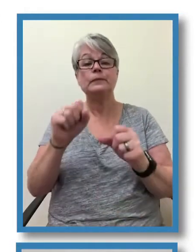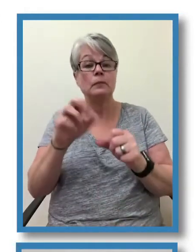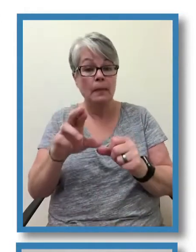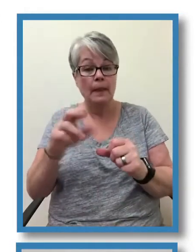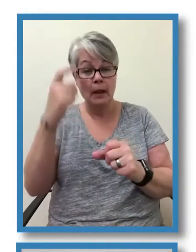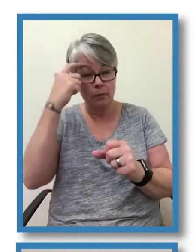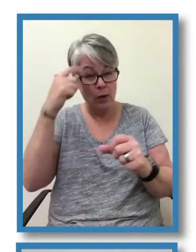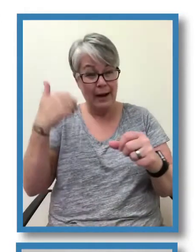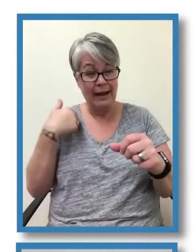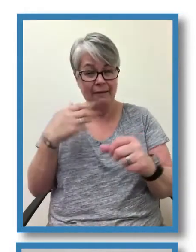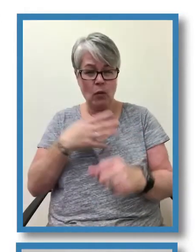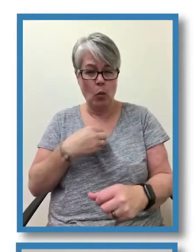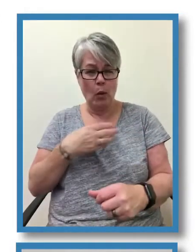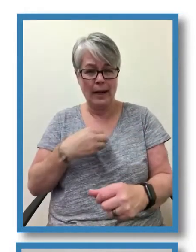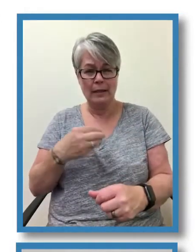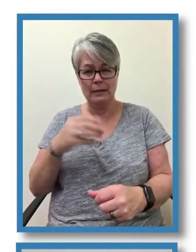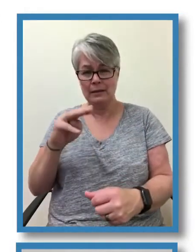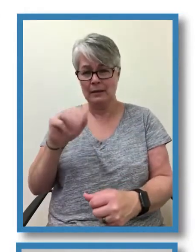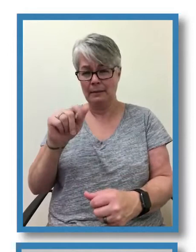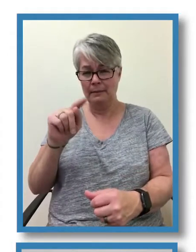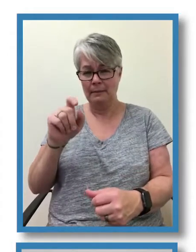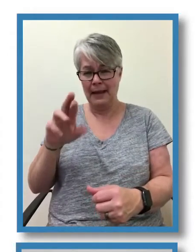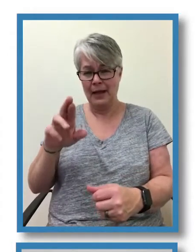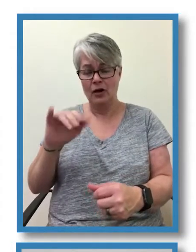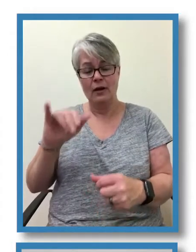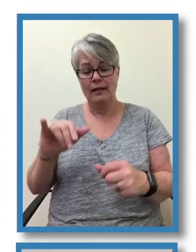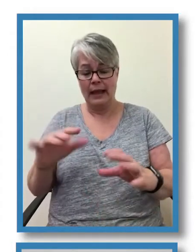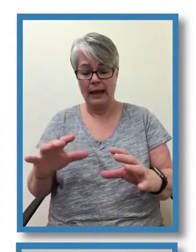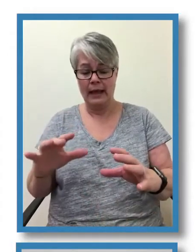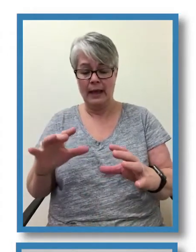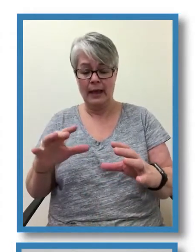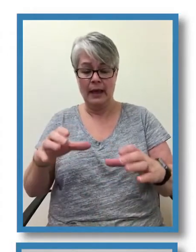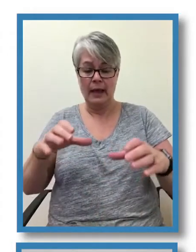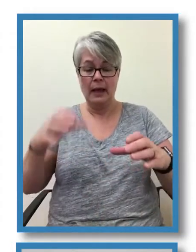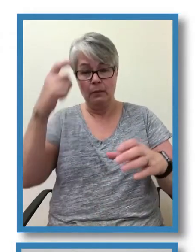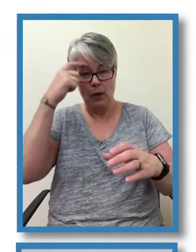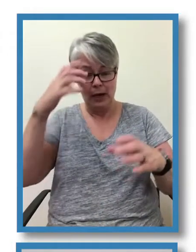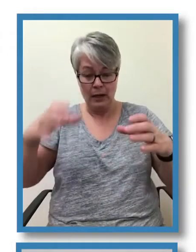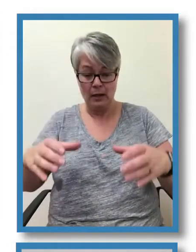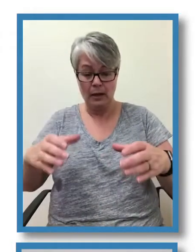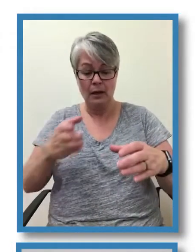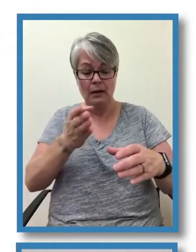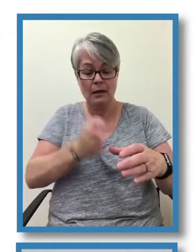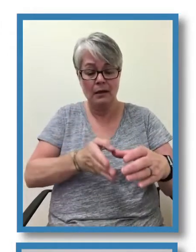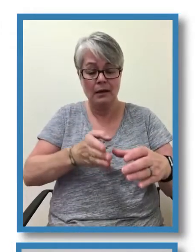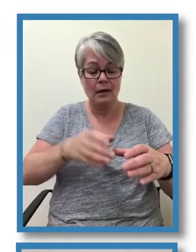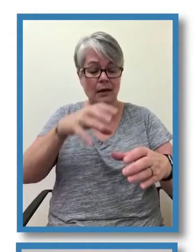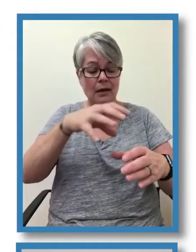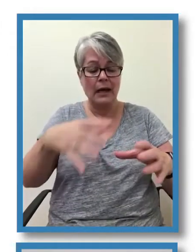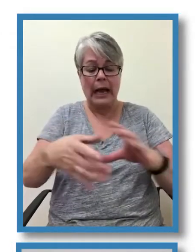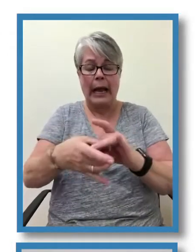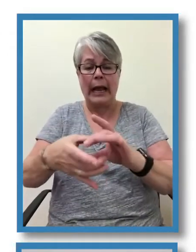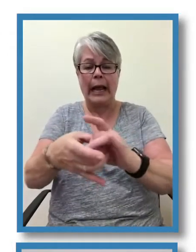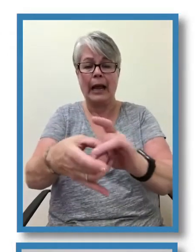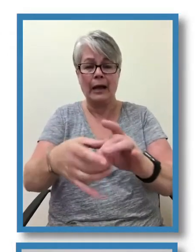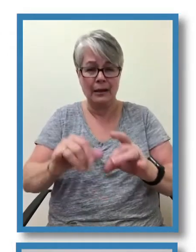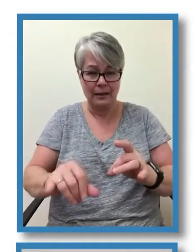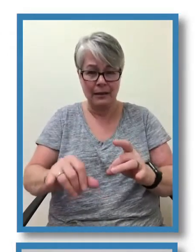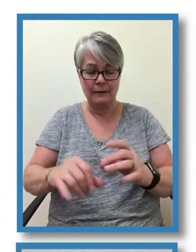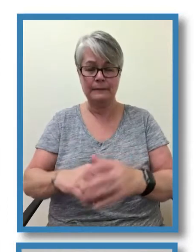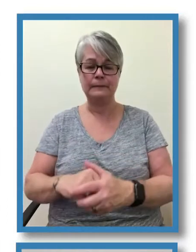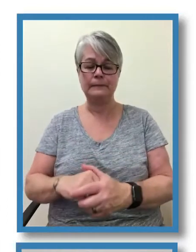these people is, again, not occurring during delirium. Delirium was that acute confusional state that